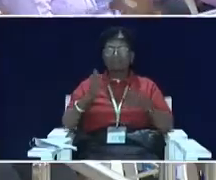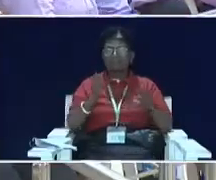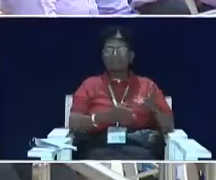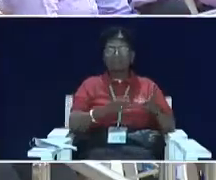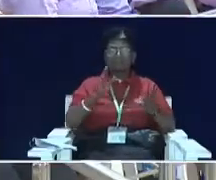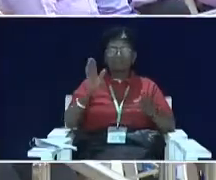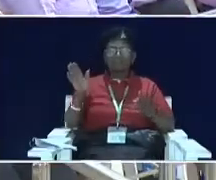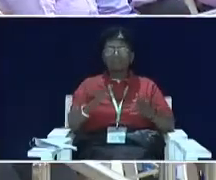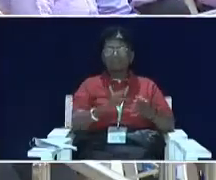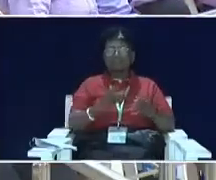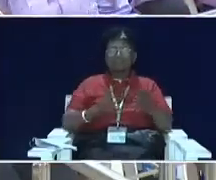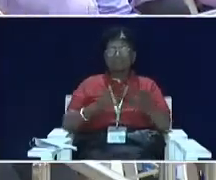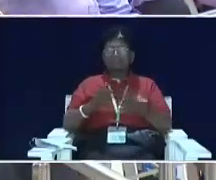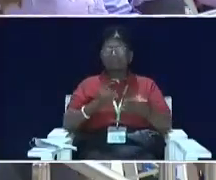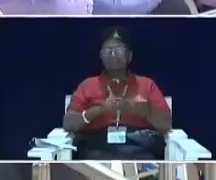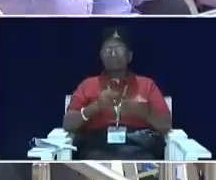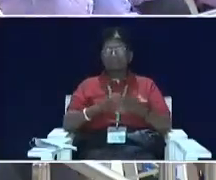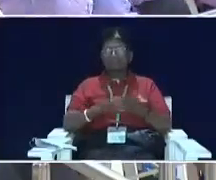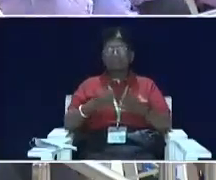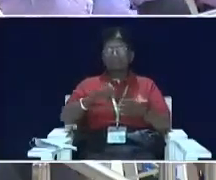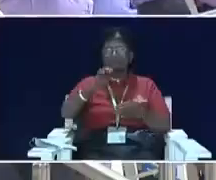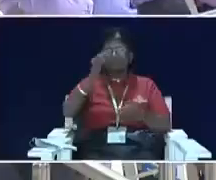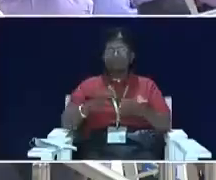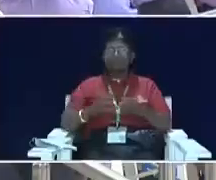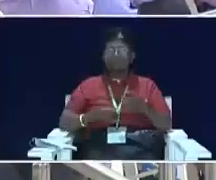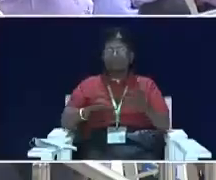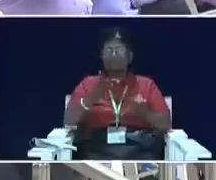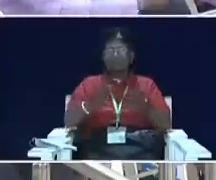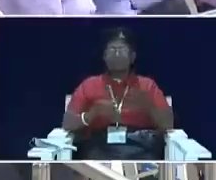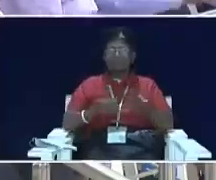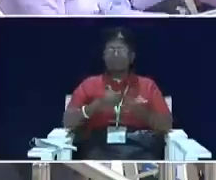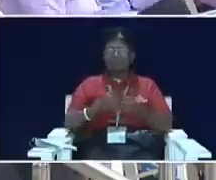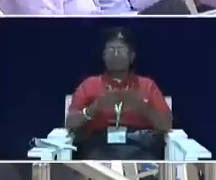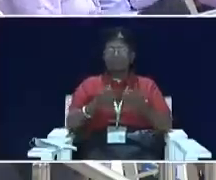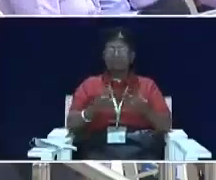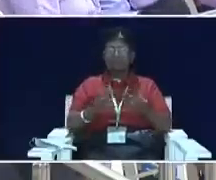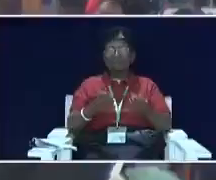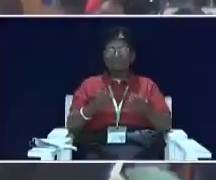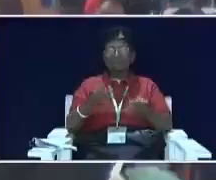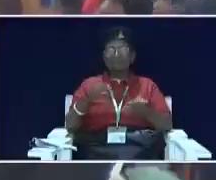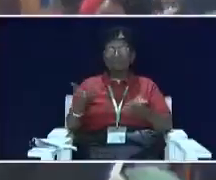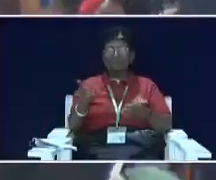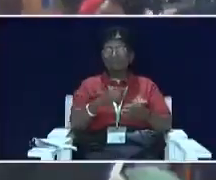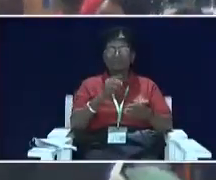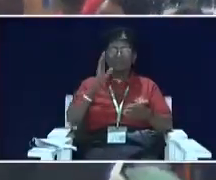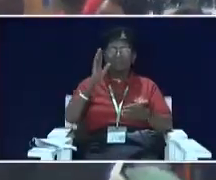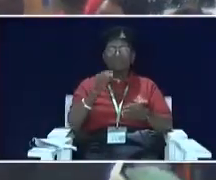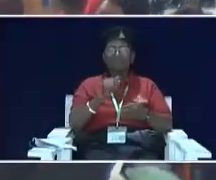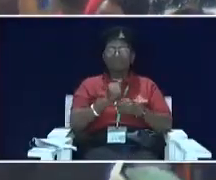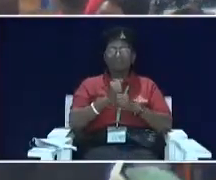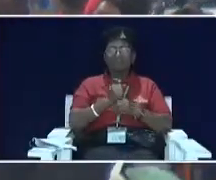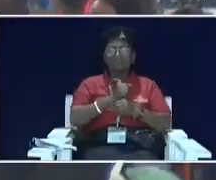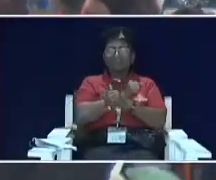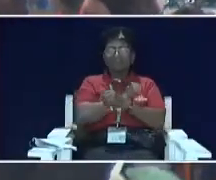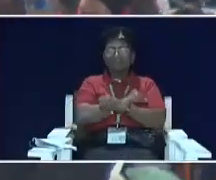How many of you will love that? You will receive the power tonight.